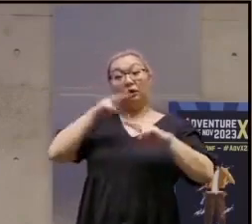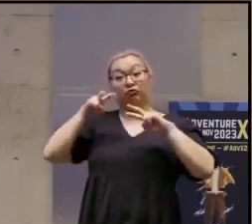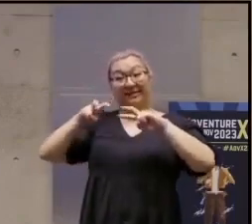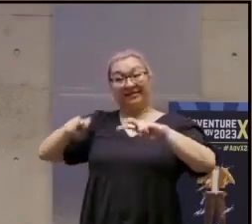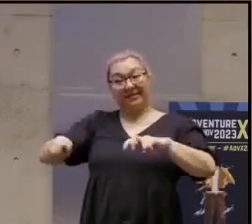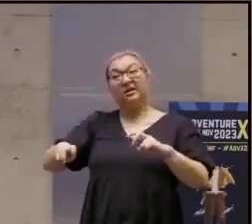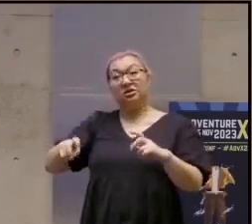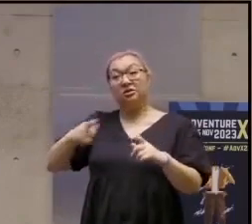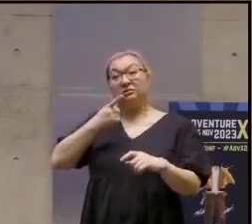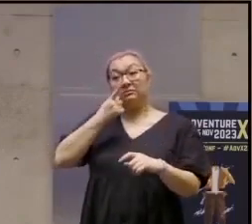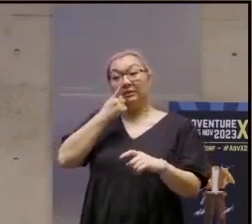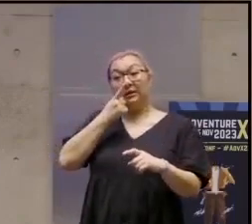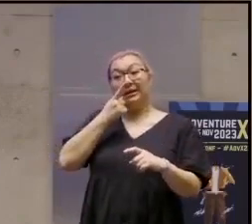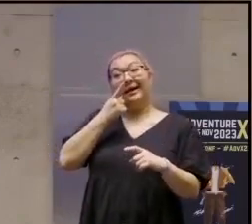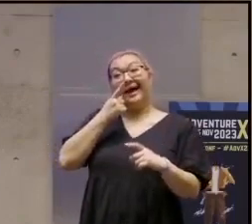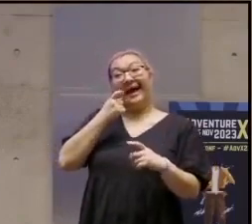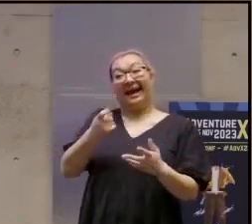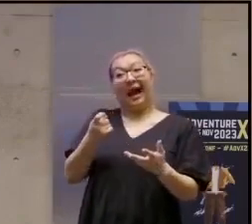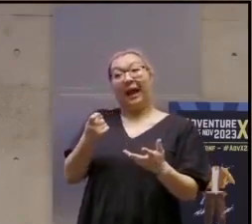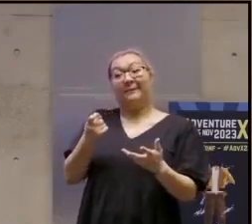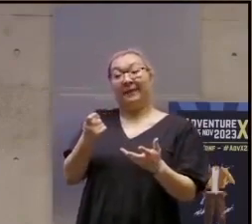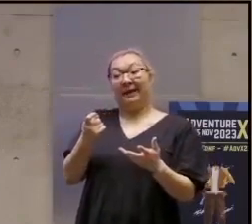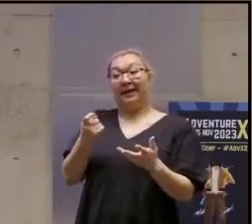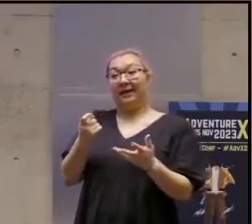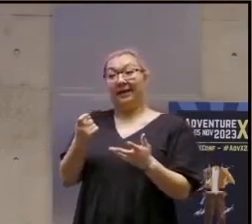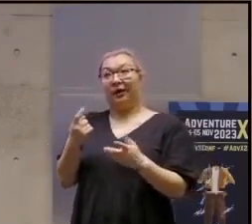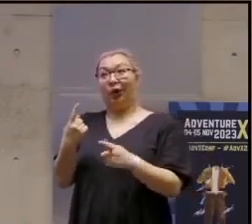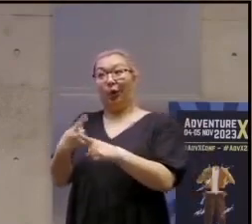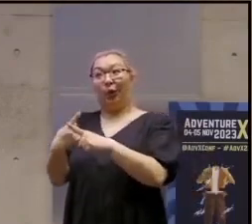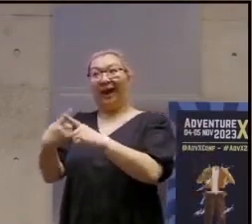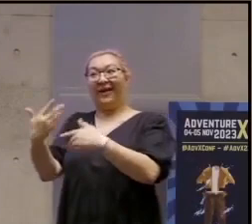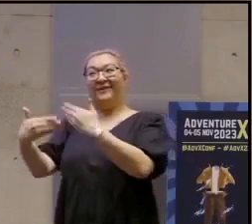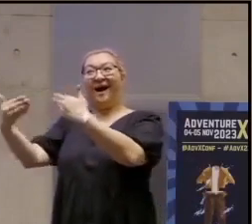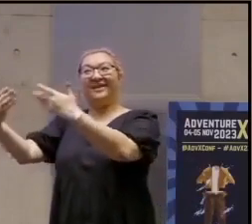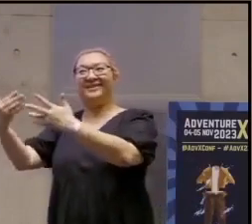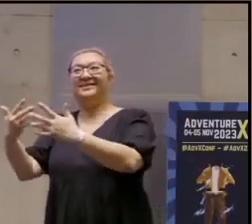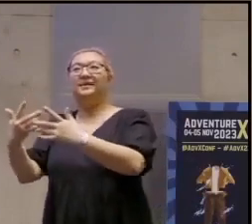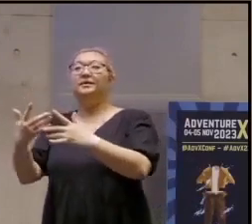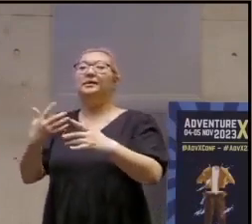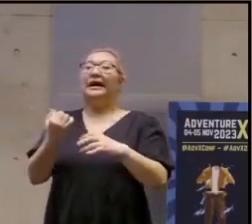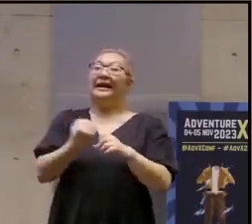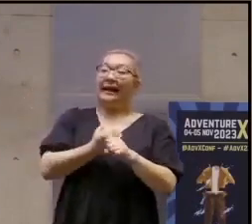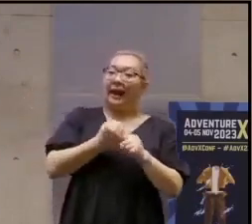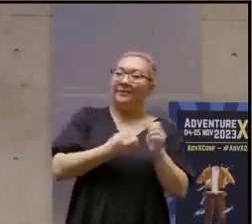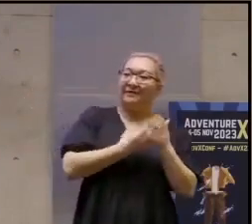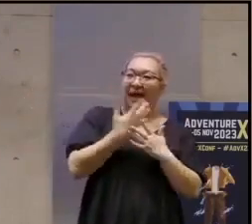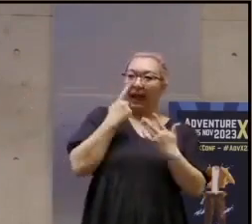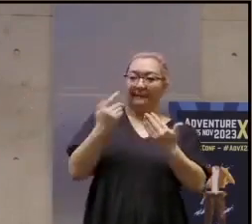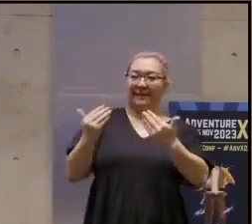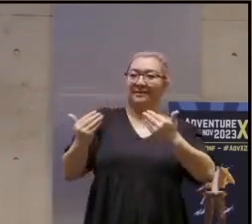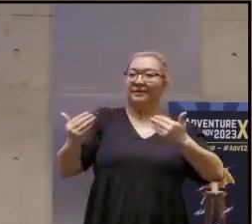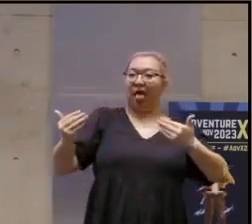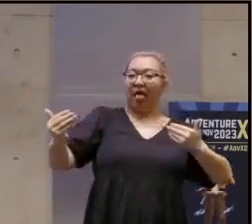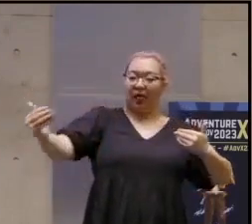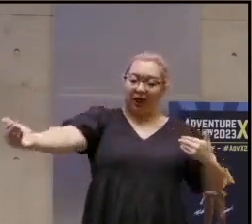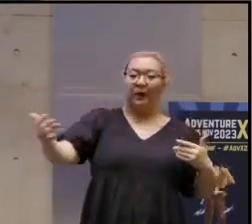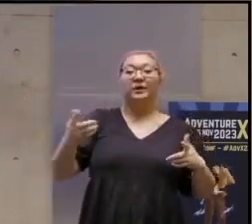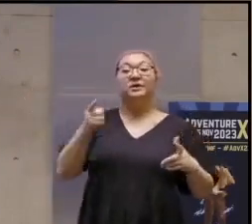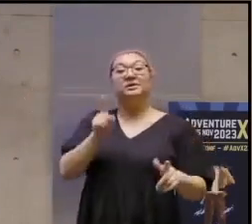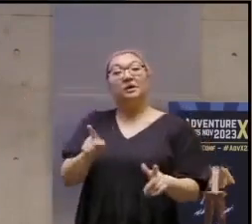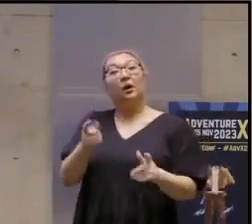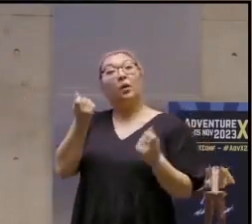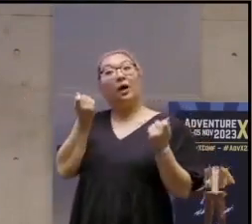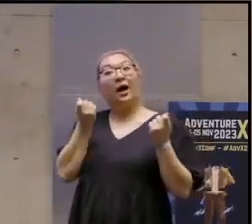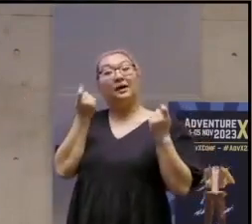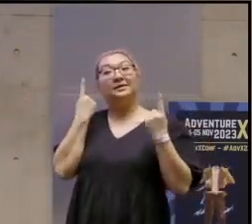be quicker, basically, than the development cycle in a game. I would say, as a caveat to what I said, in terms of understanding